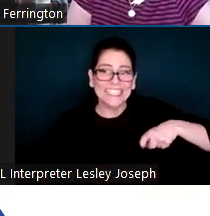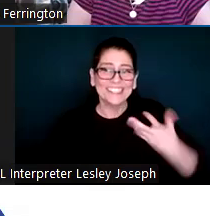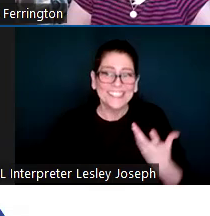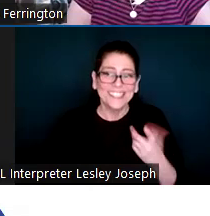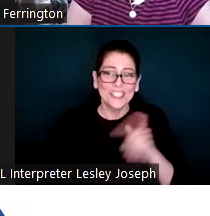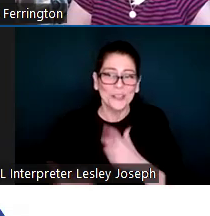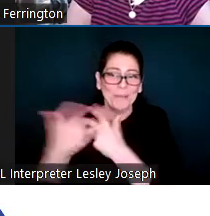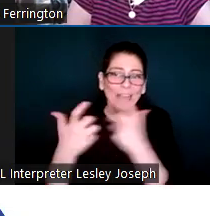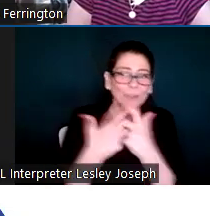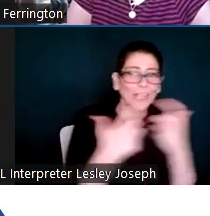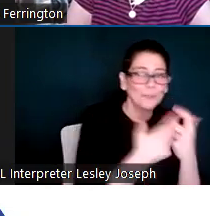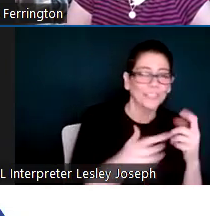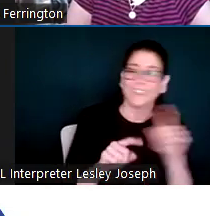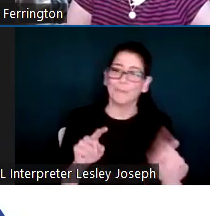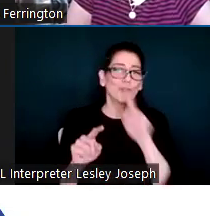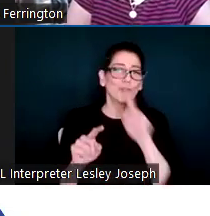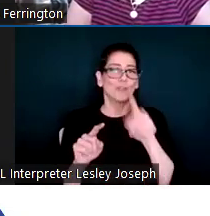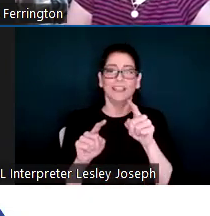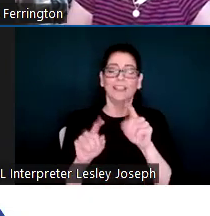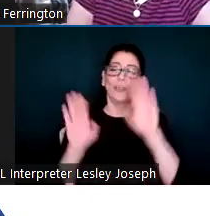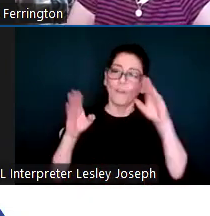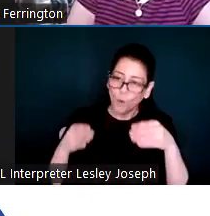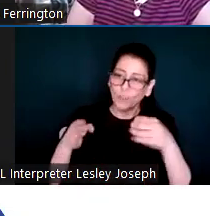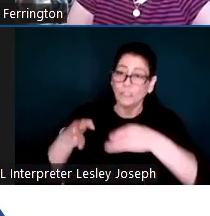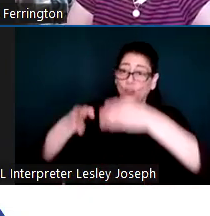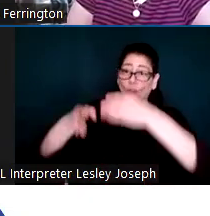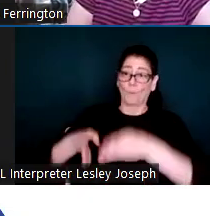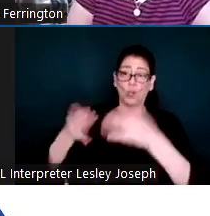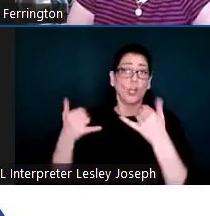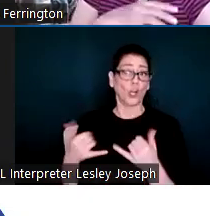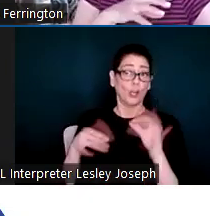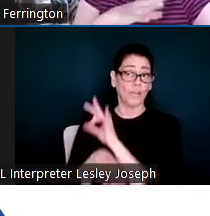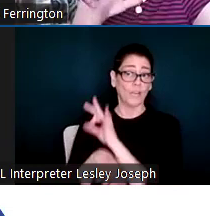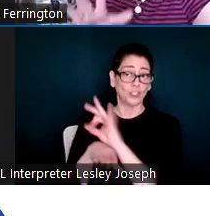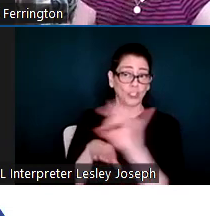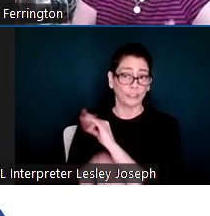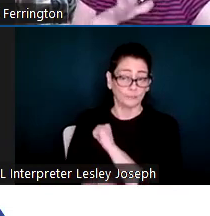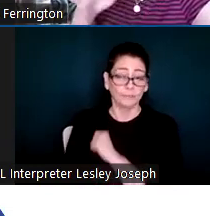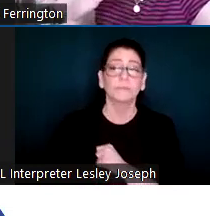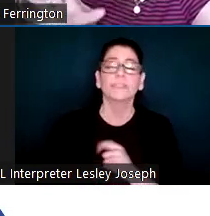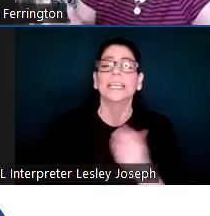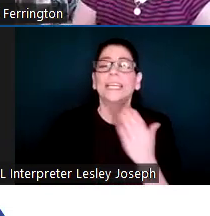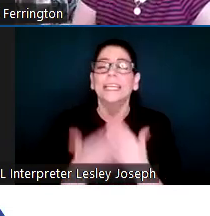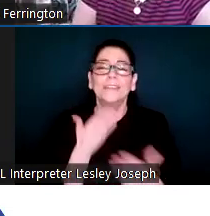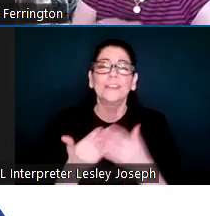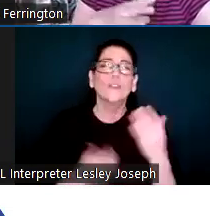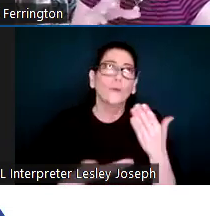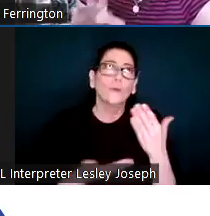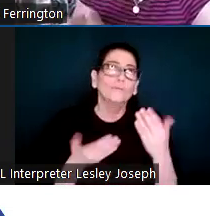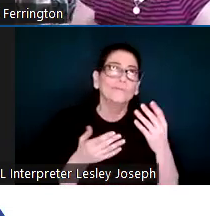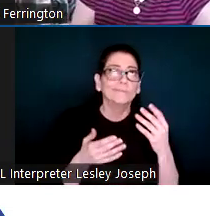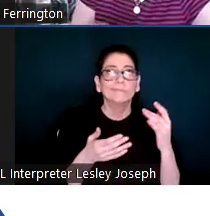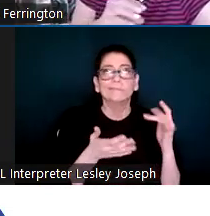it's all about a person's current functioning. So we're moving away, even though it's sometimes still talked about in